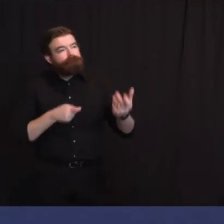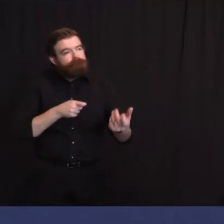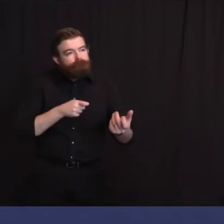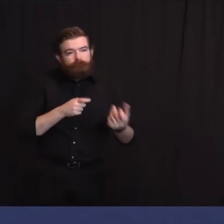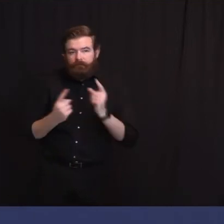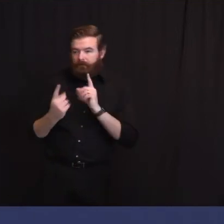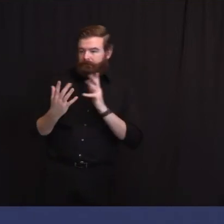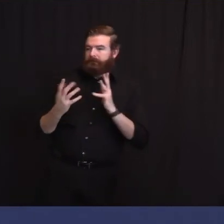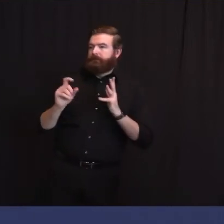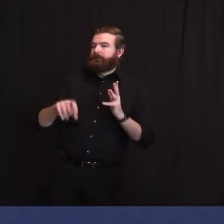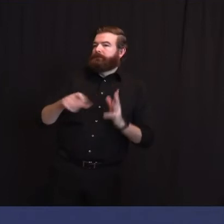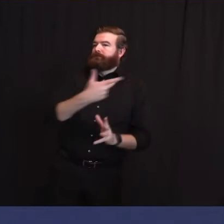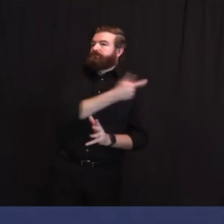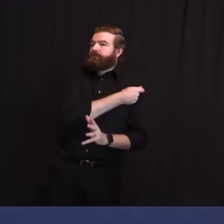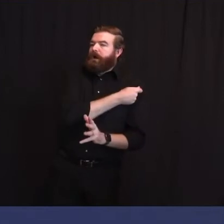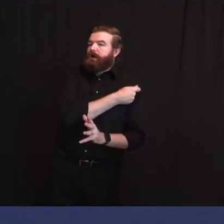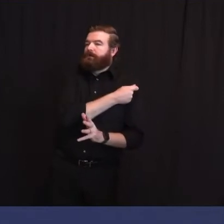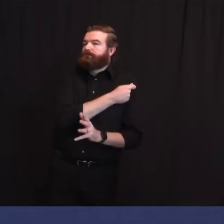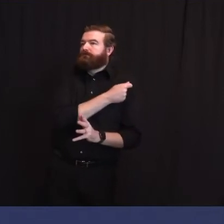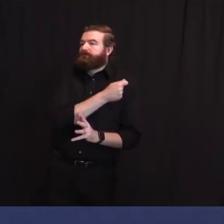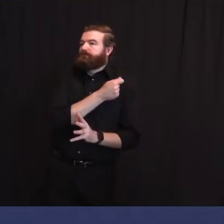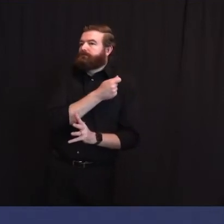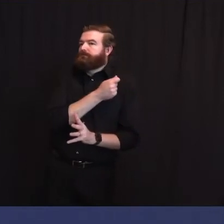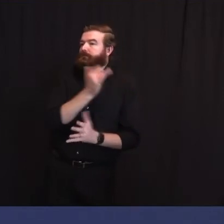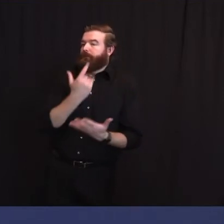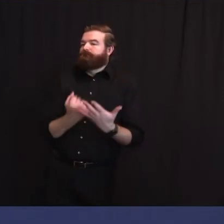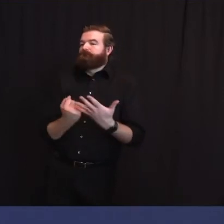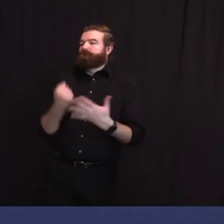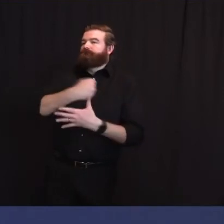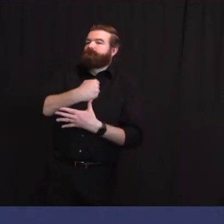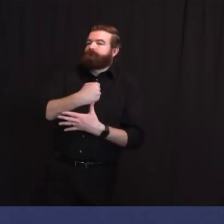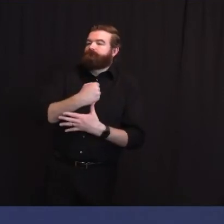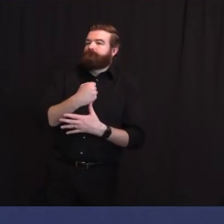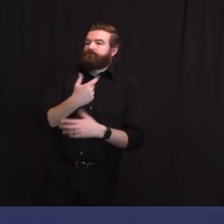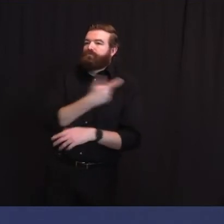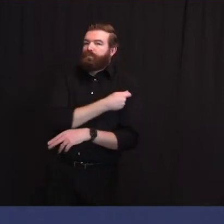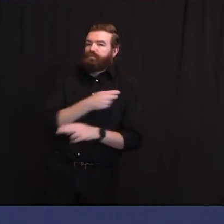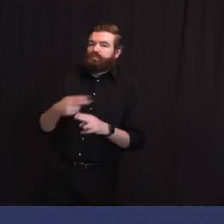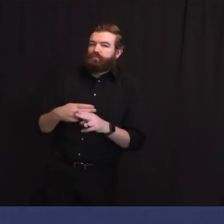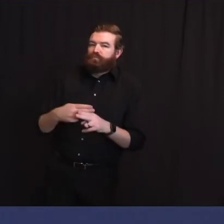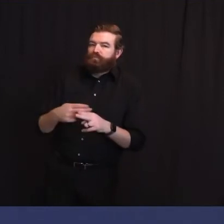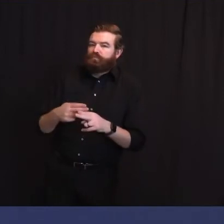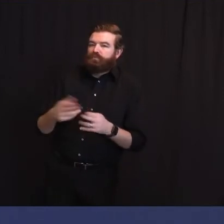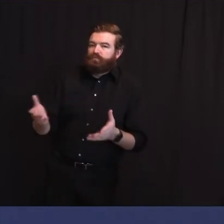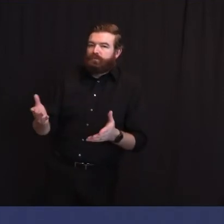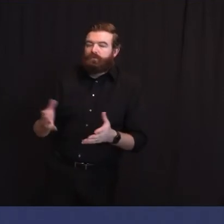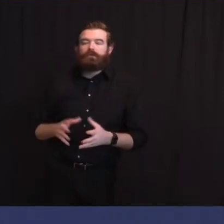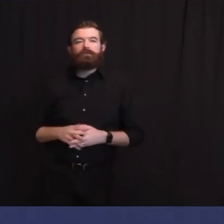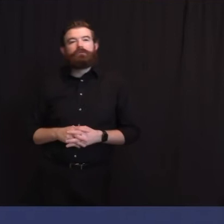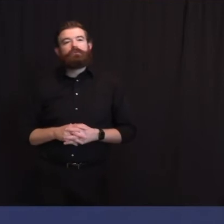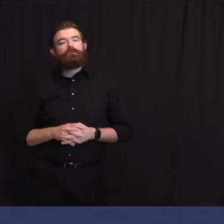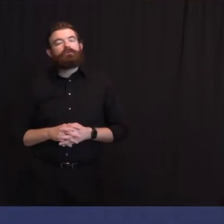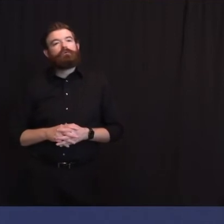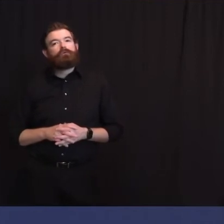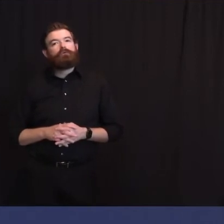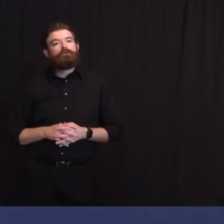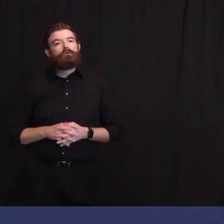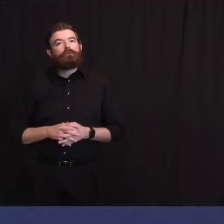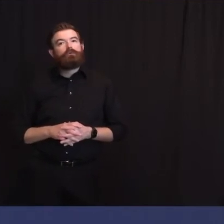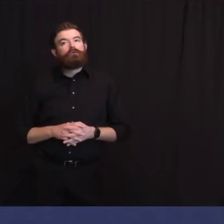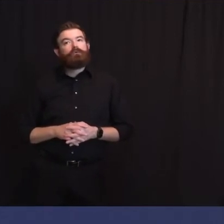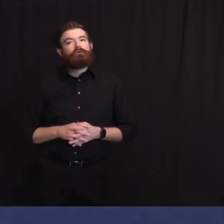instructors in these gun safety schools that banks are now denying them access to their bank accounts, and people cannot pay for their